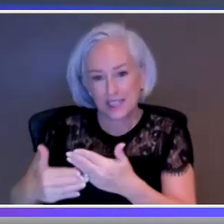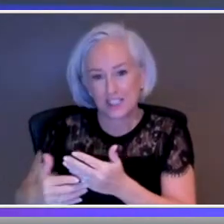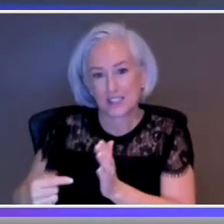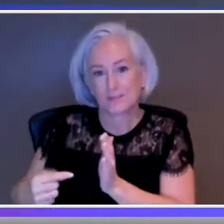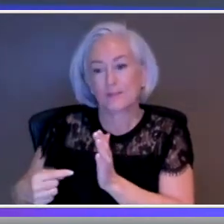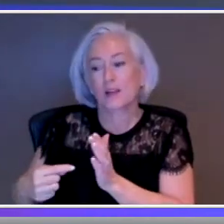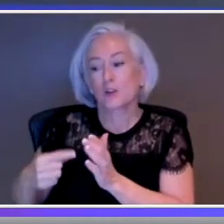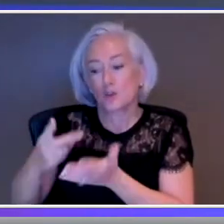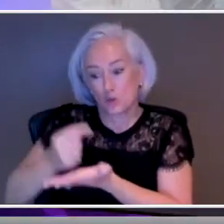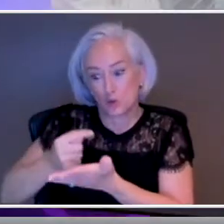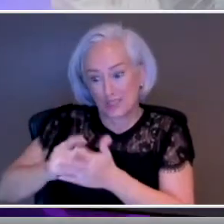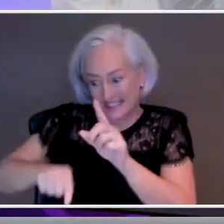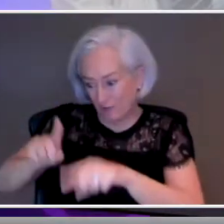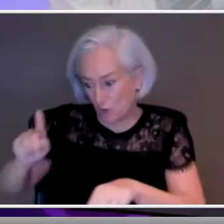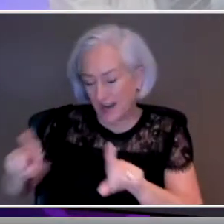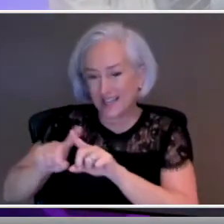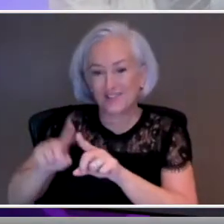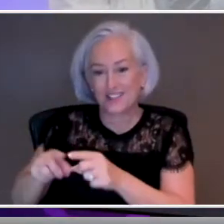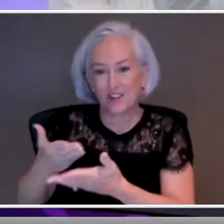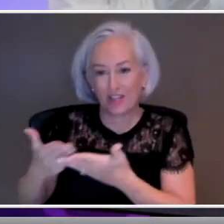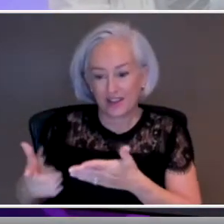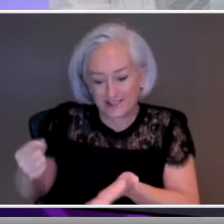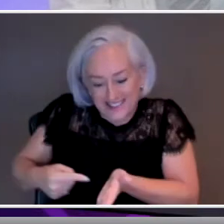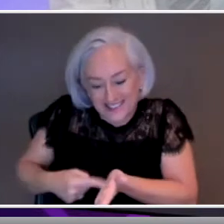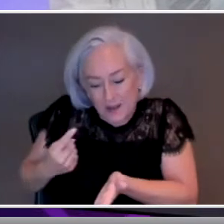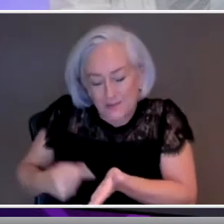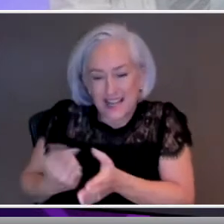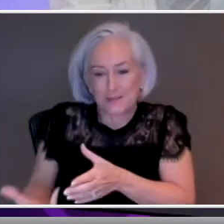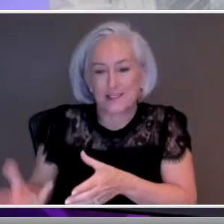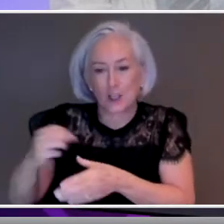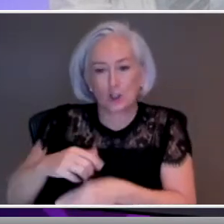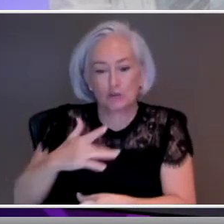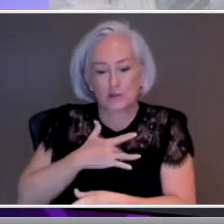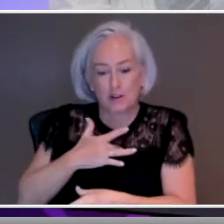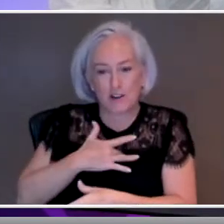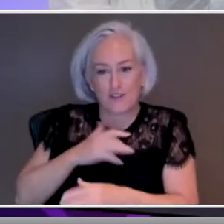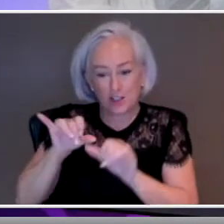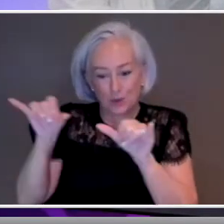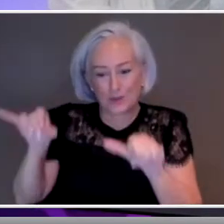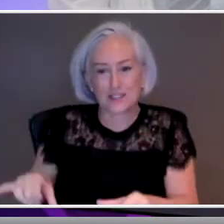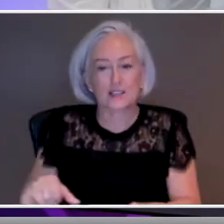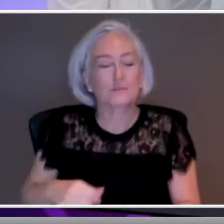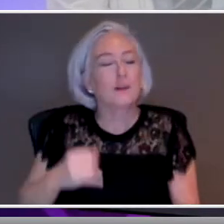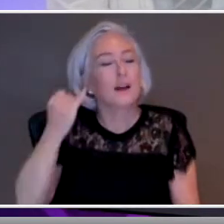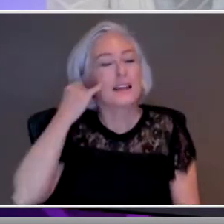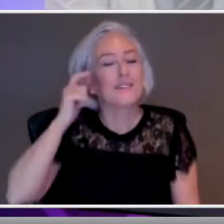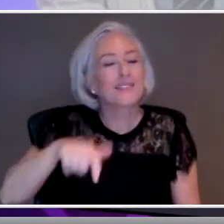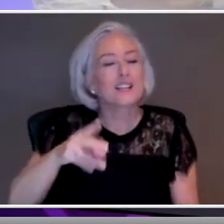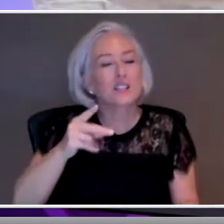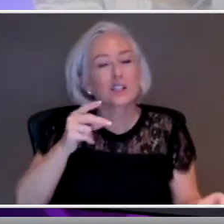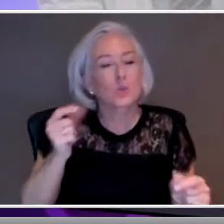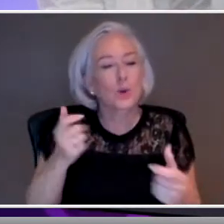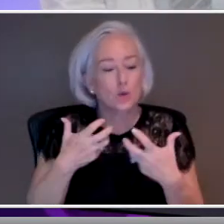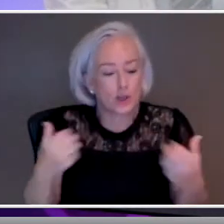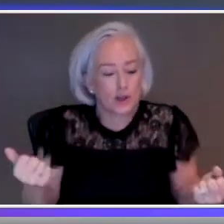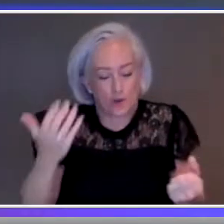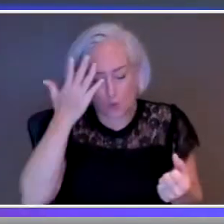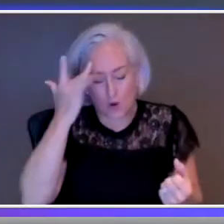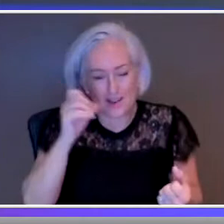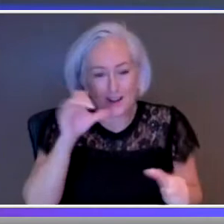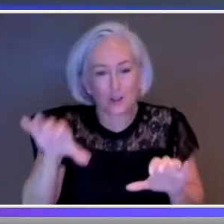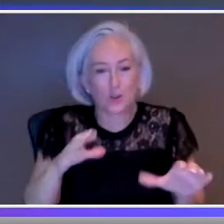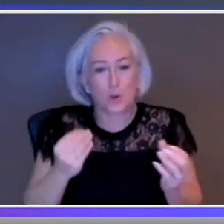Okay. And then Denise wants to know, if this has such a quick recovery, why isn't this performed more often? It's like we